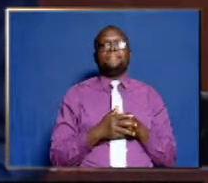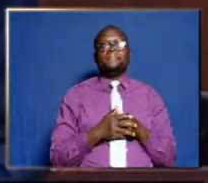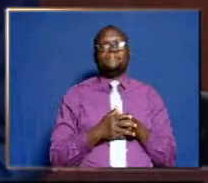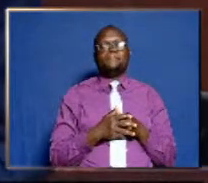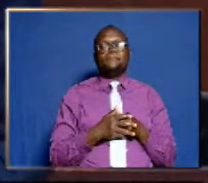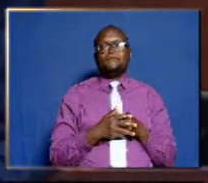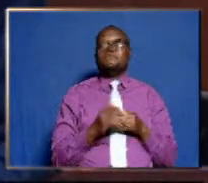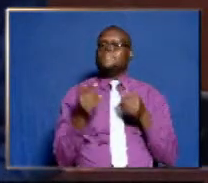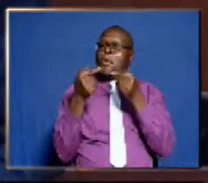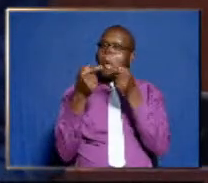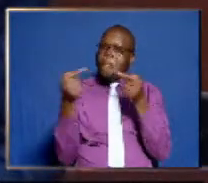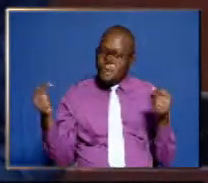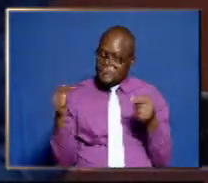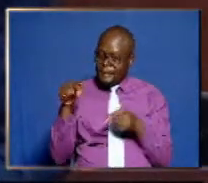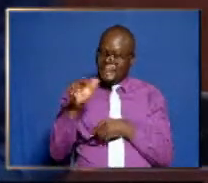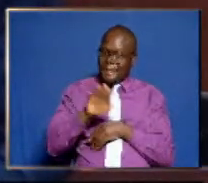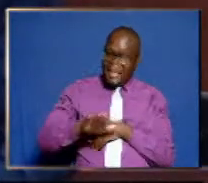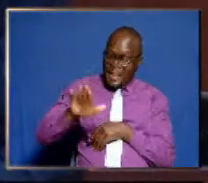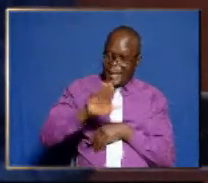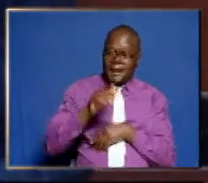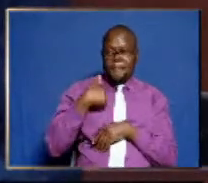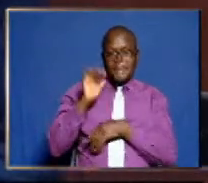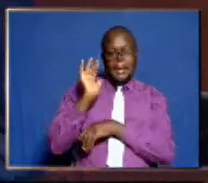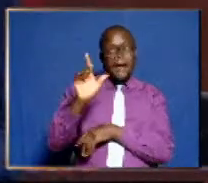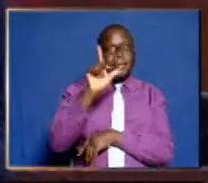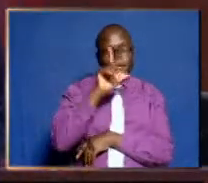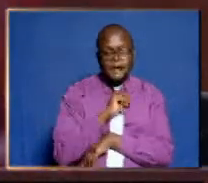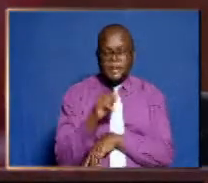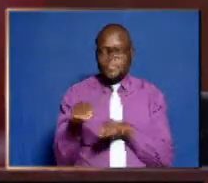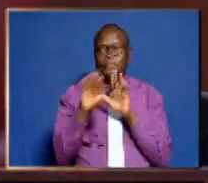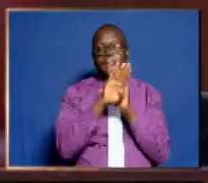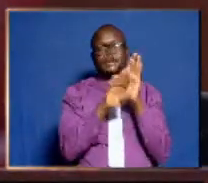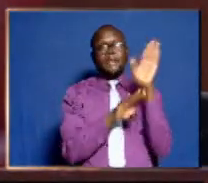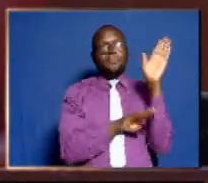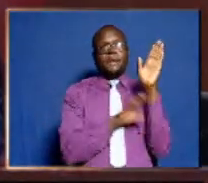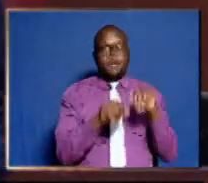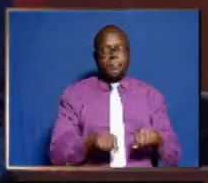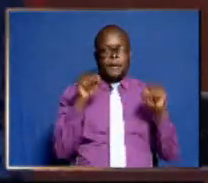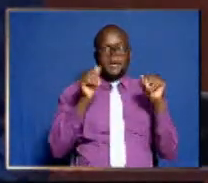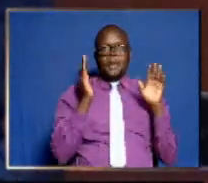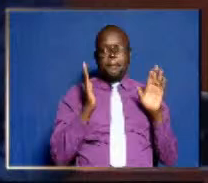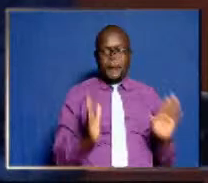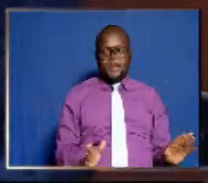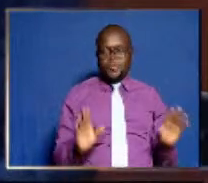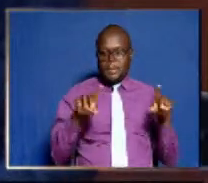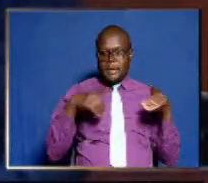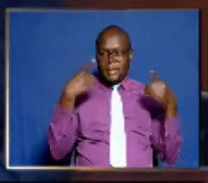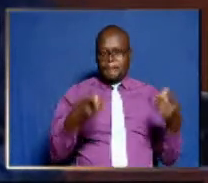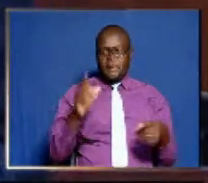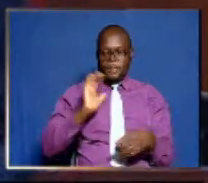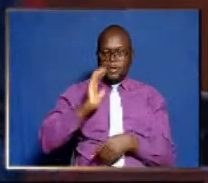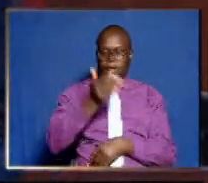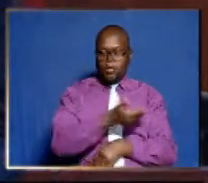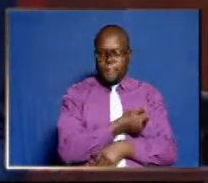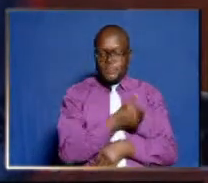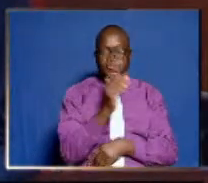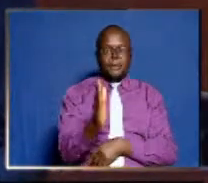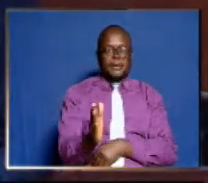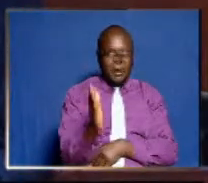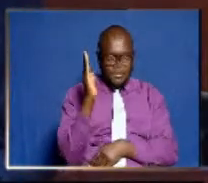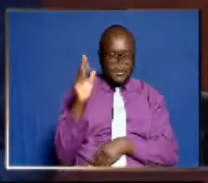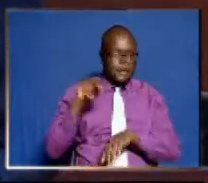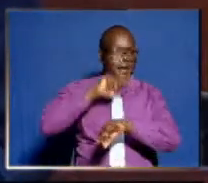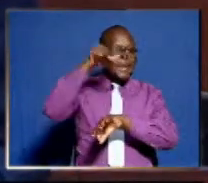It's against this background that I seek a statement from the Chairperson, Departmental Committee on Administration and